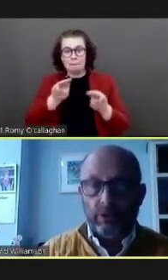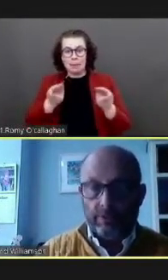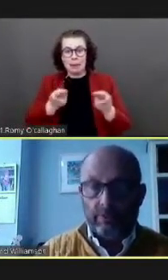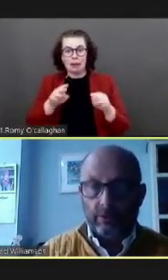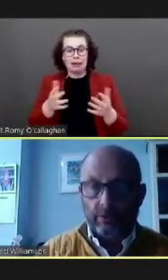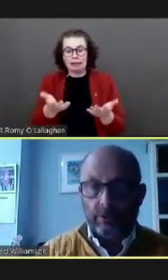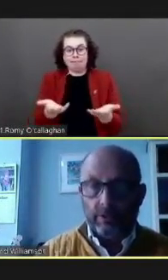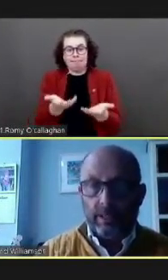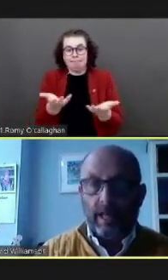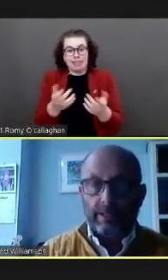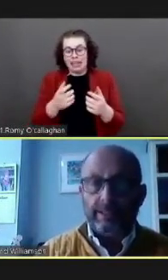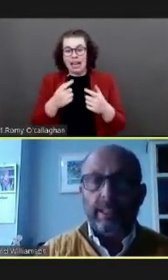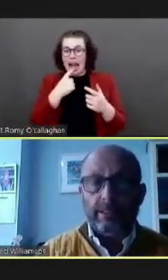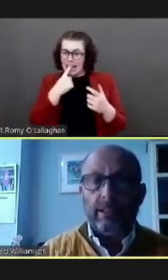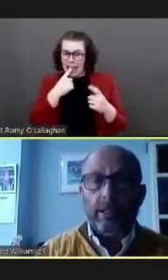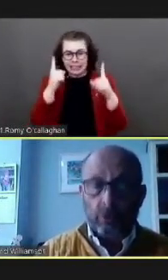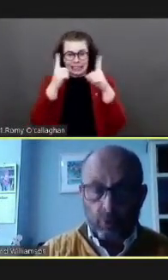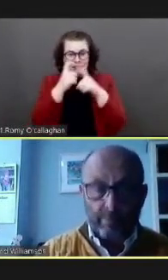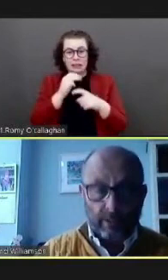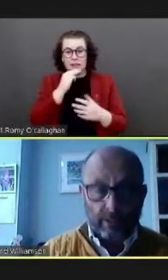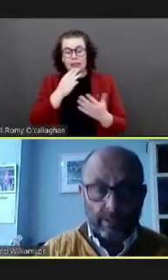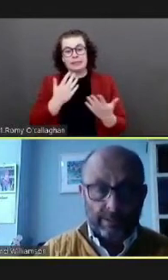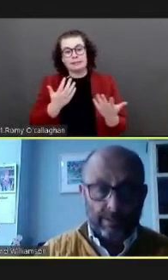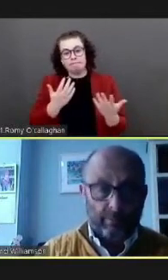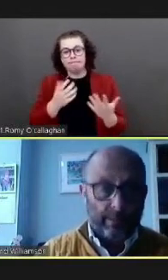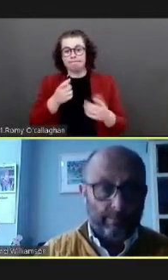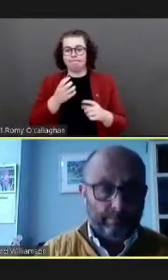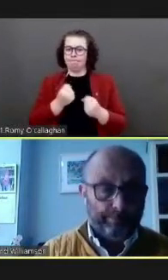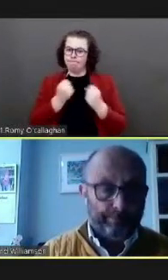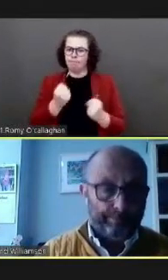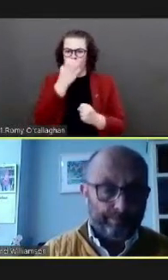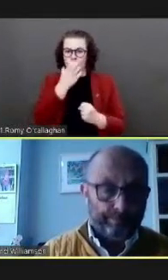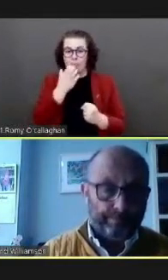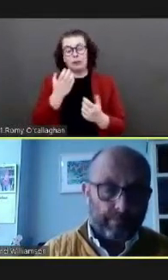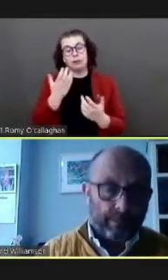as too difficult and are seen as criminal in some way.